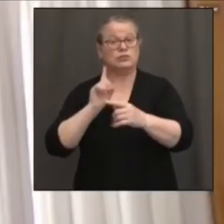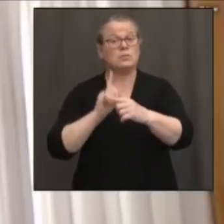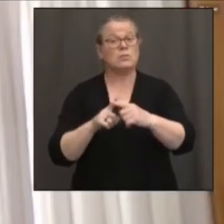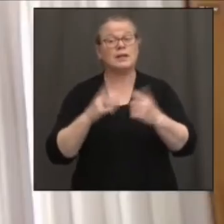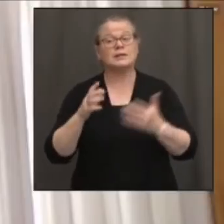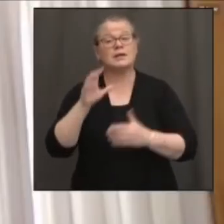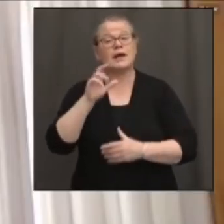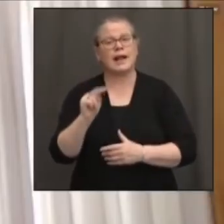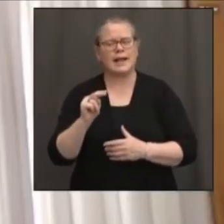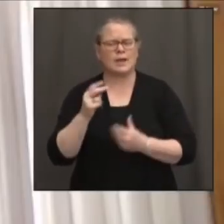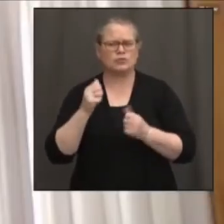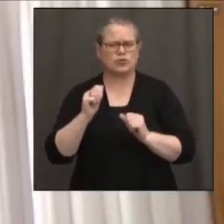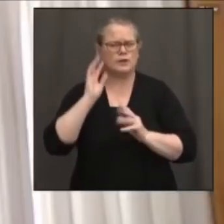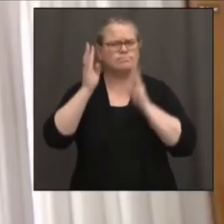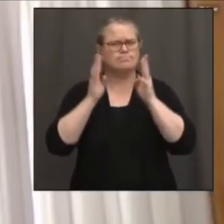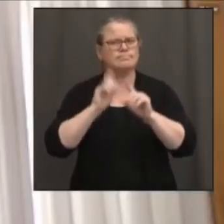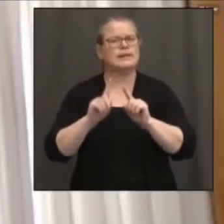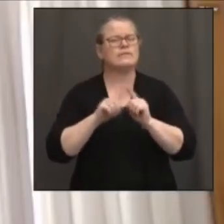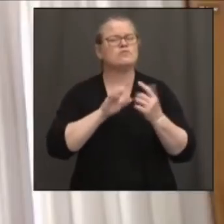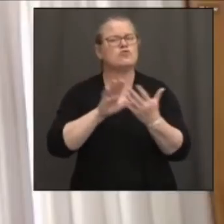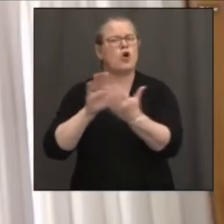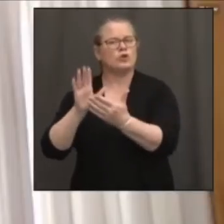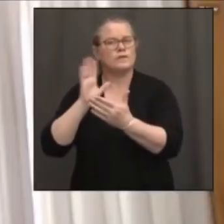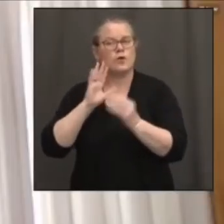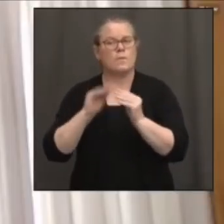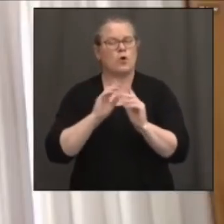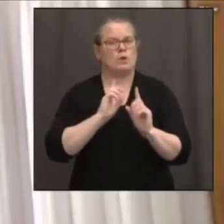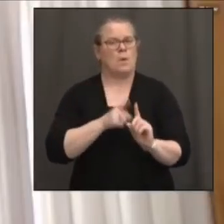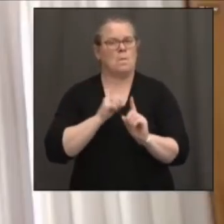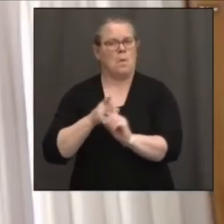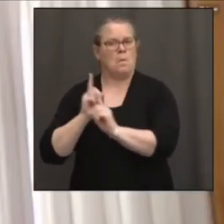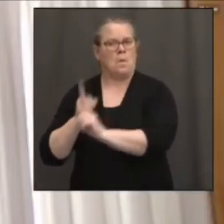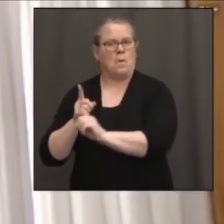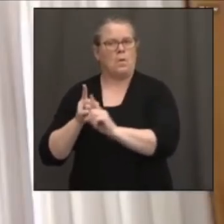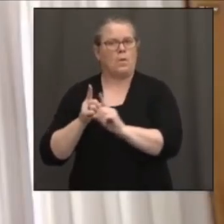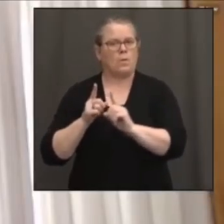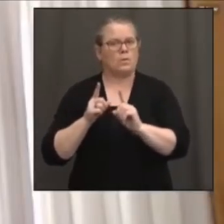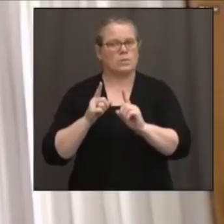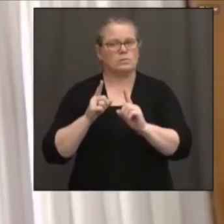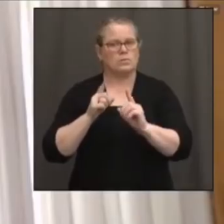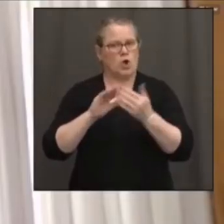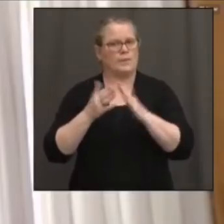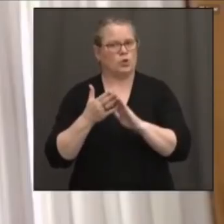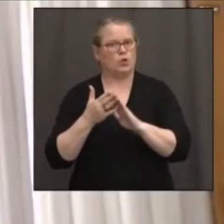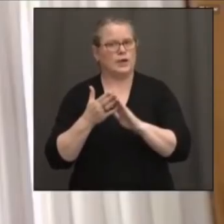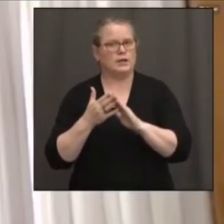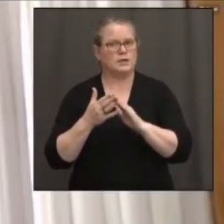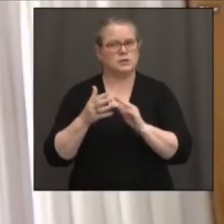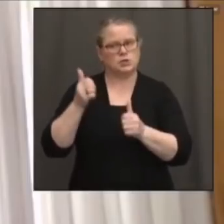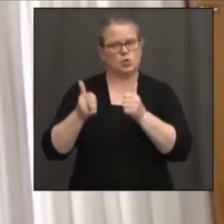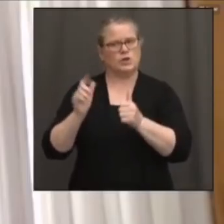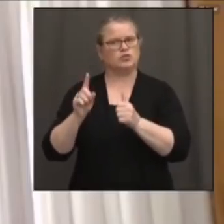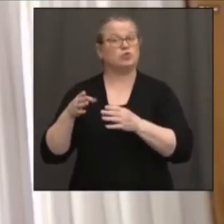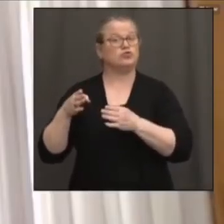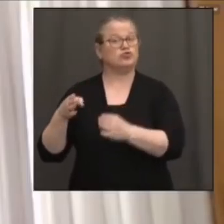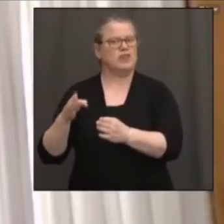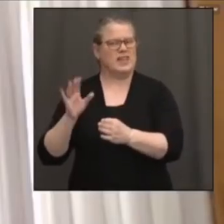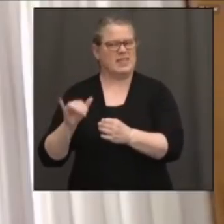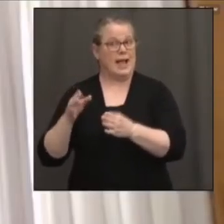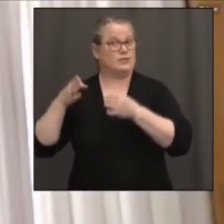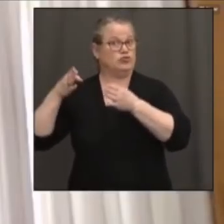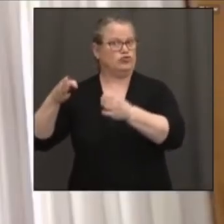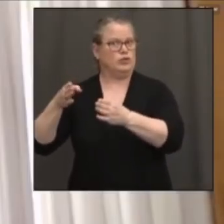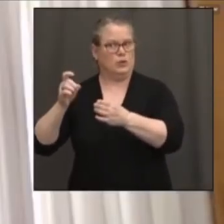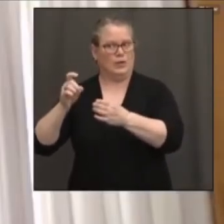use to do more micro targeting in certain communities, understanding which street blocks, which neighborhoods may have lower